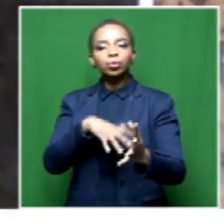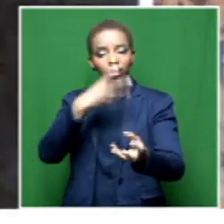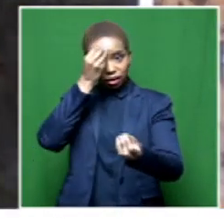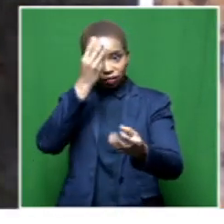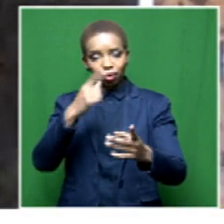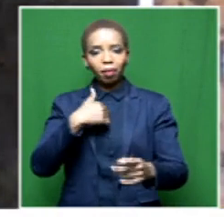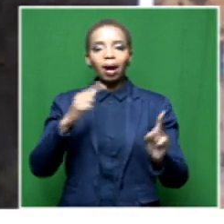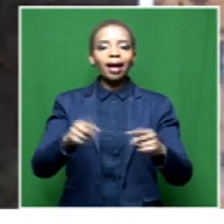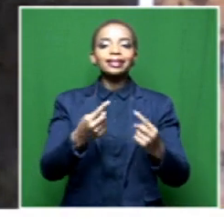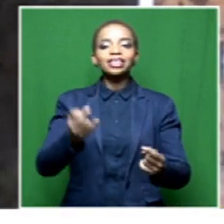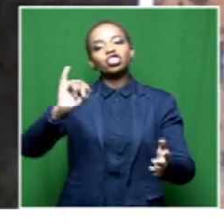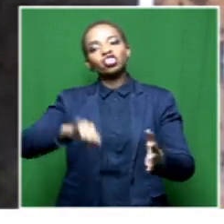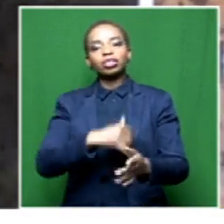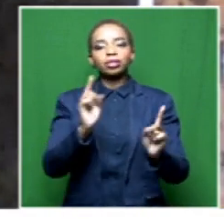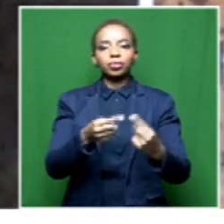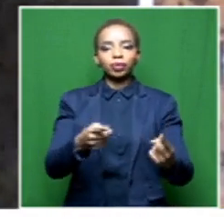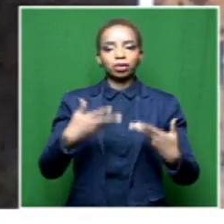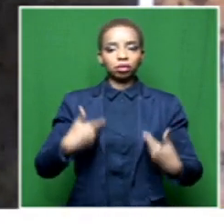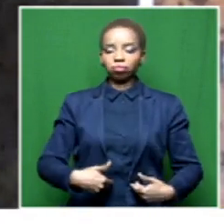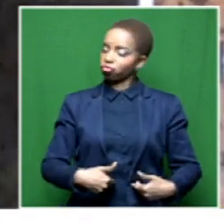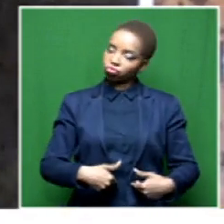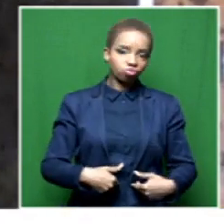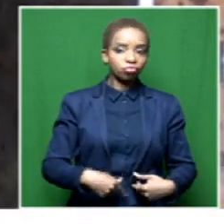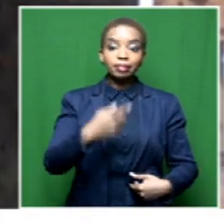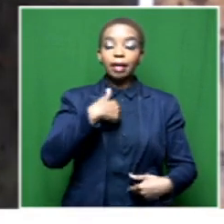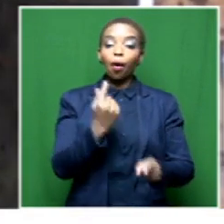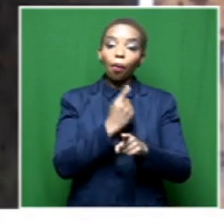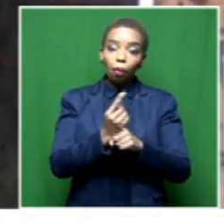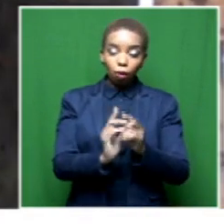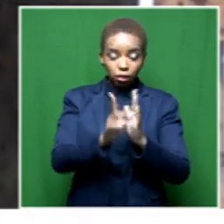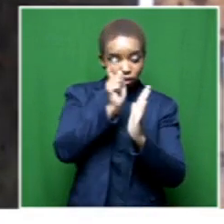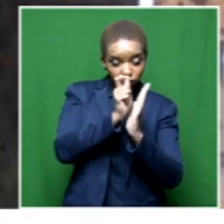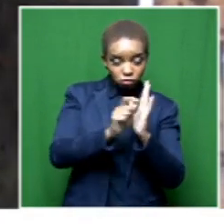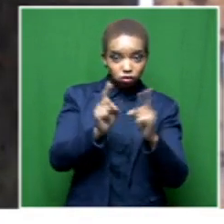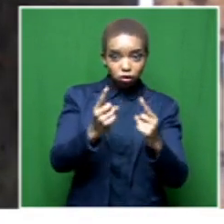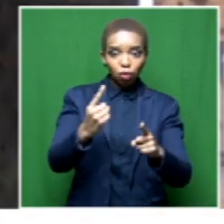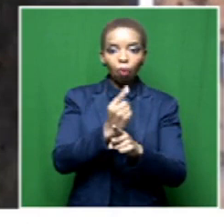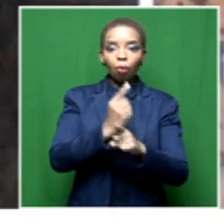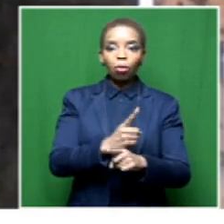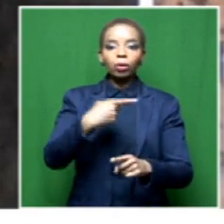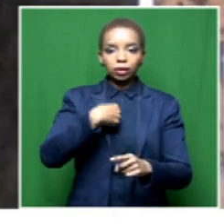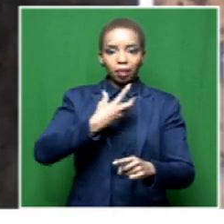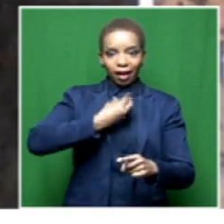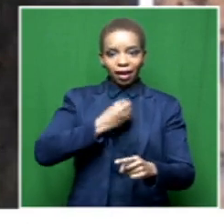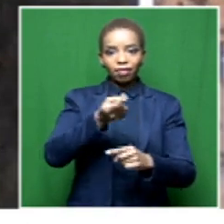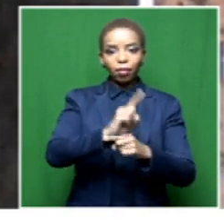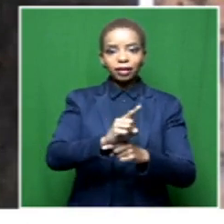music. Number one, when I make music, I make sure that there's a target that I want to meet. when I say there's a target I want to